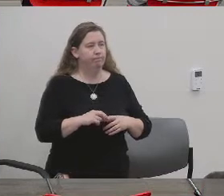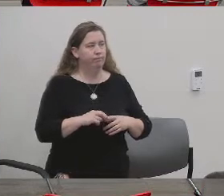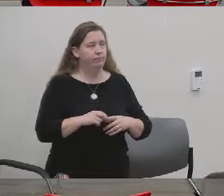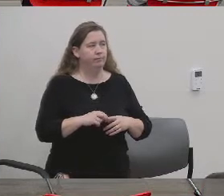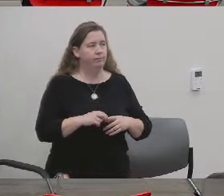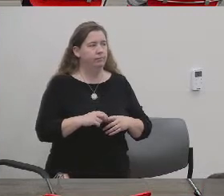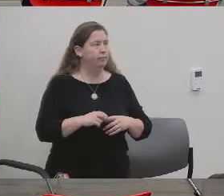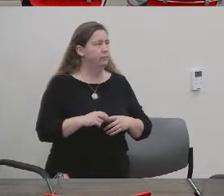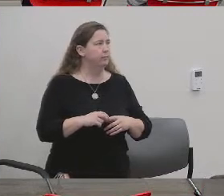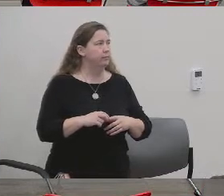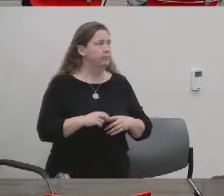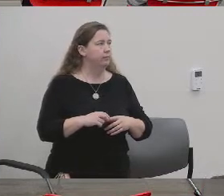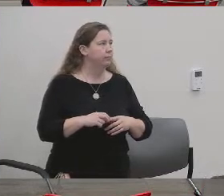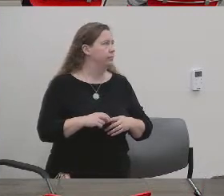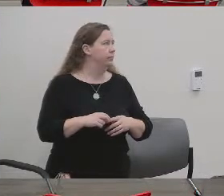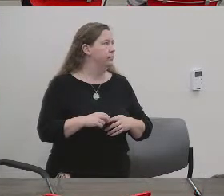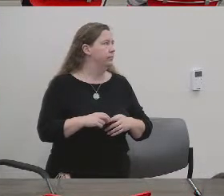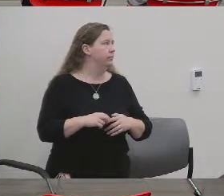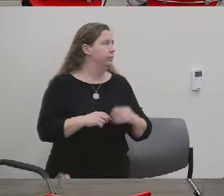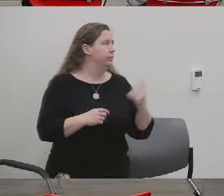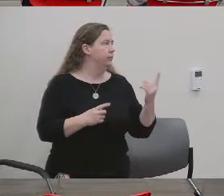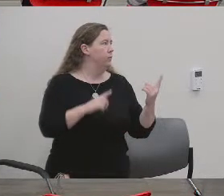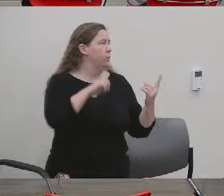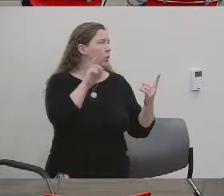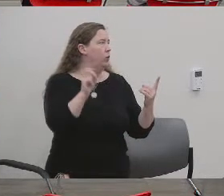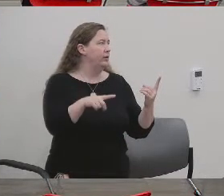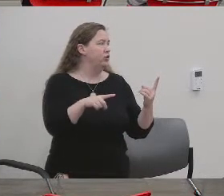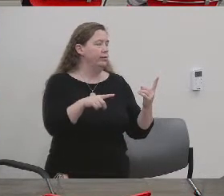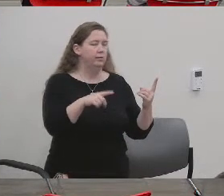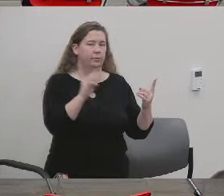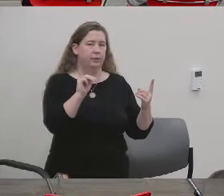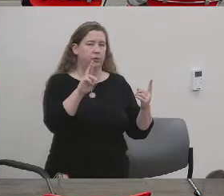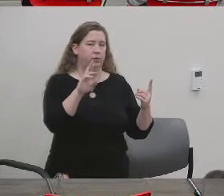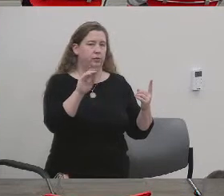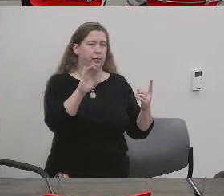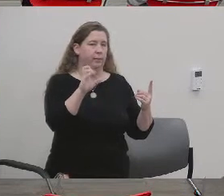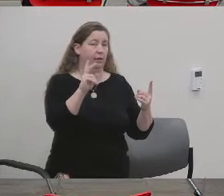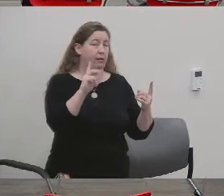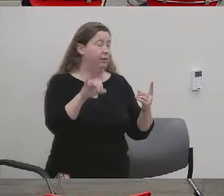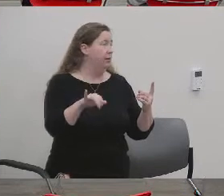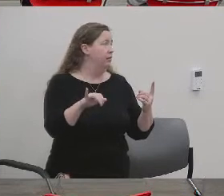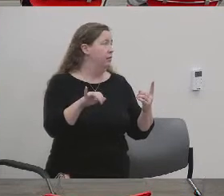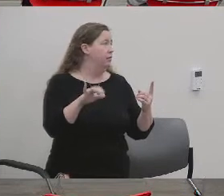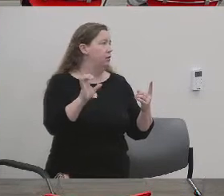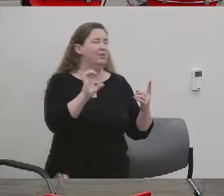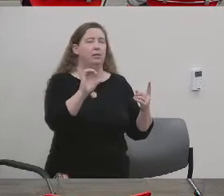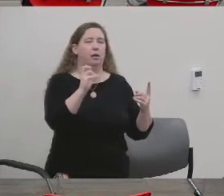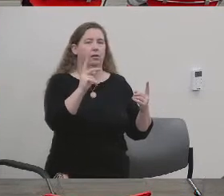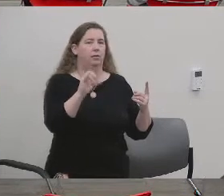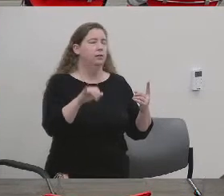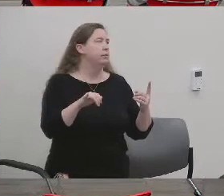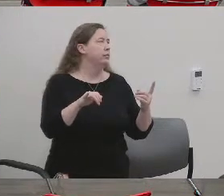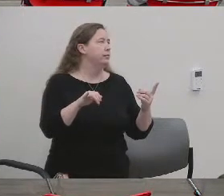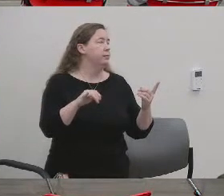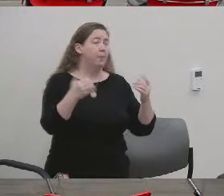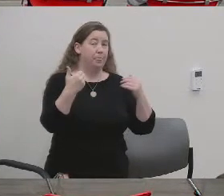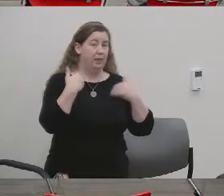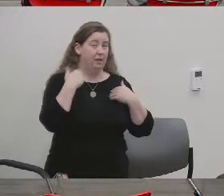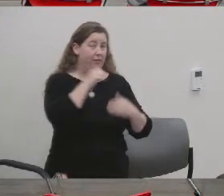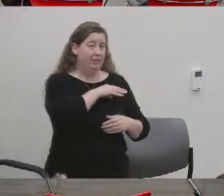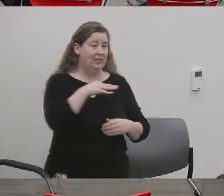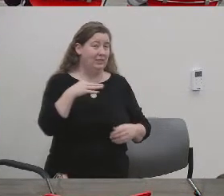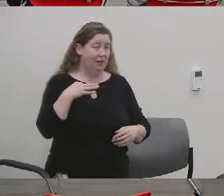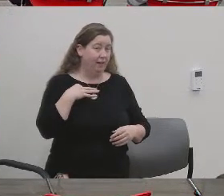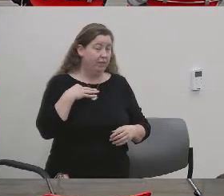Just a question on the schedule. I've been looking at this proposed schedule. Have people looked at this? Does this have staffing implications